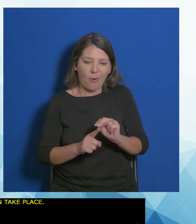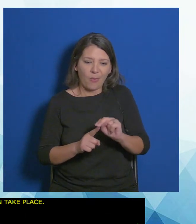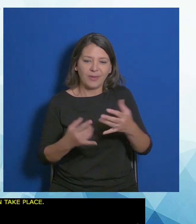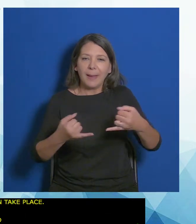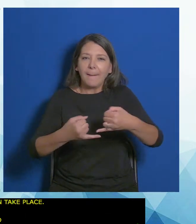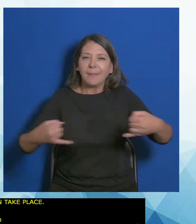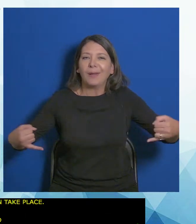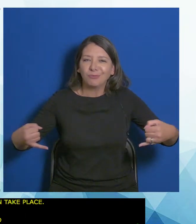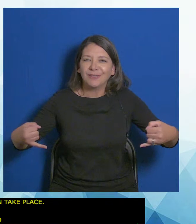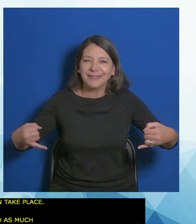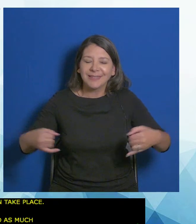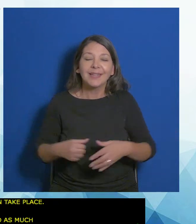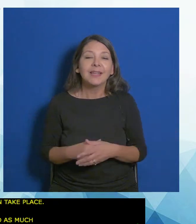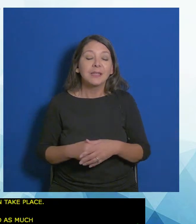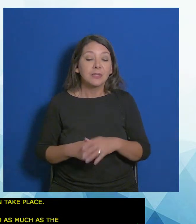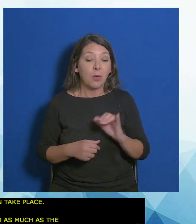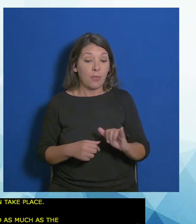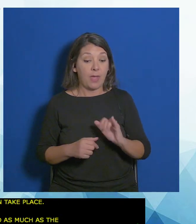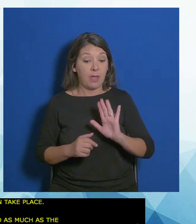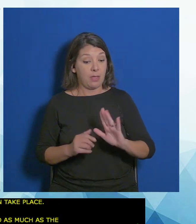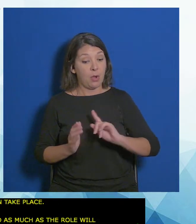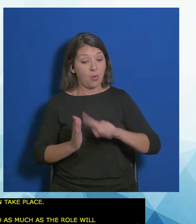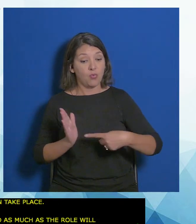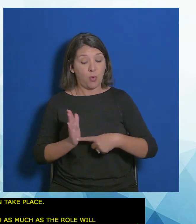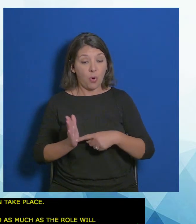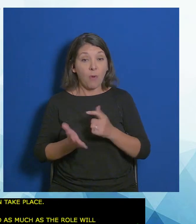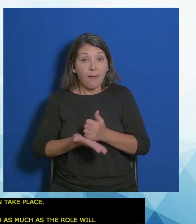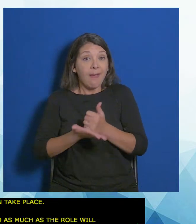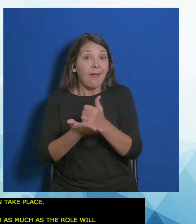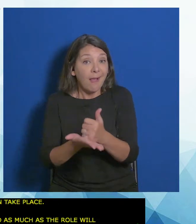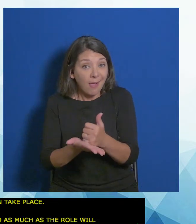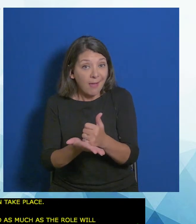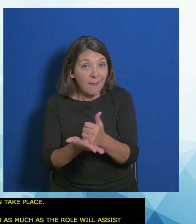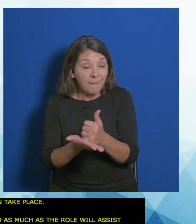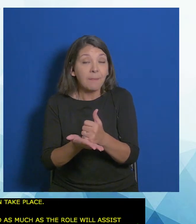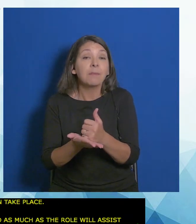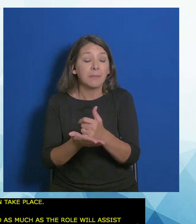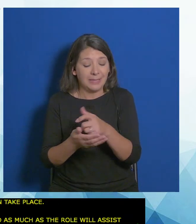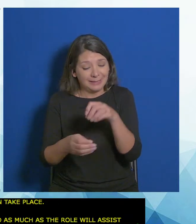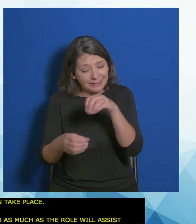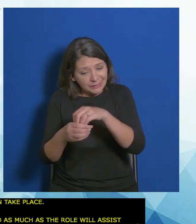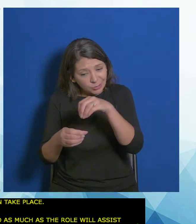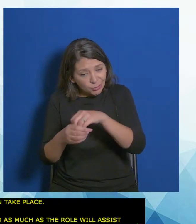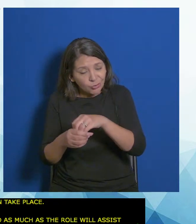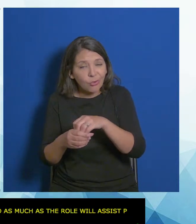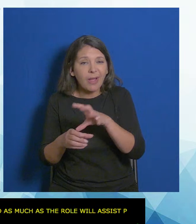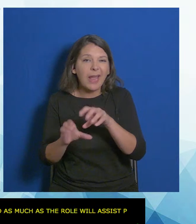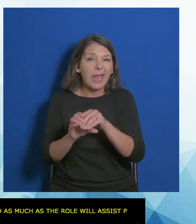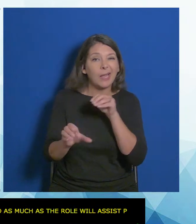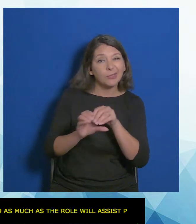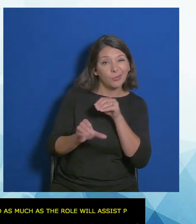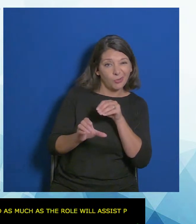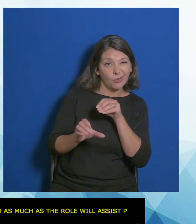as the role will assist both internal and external